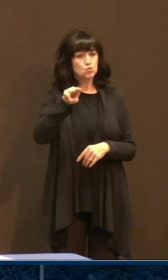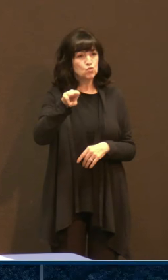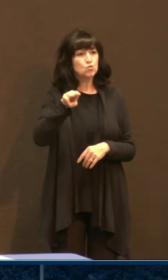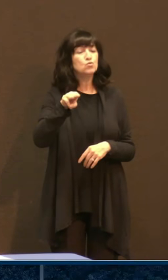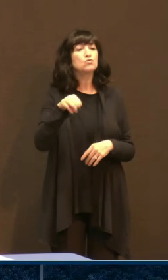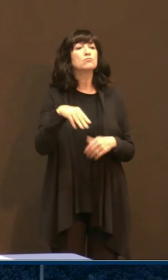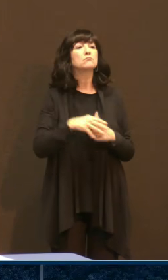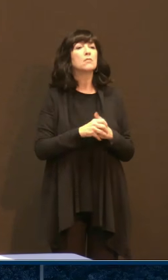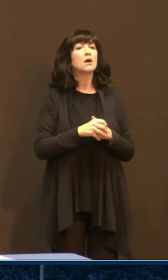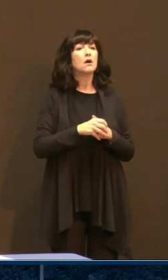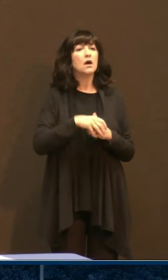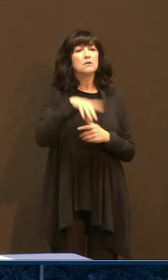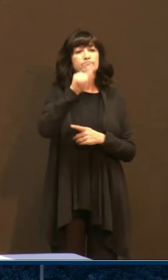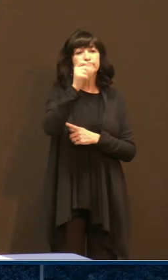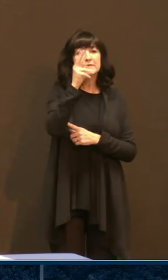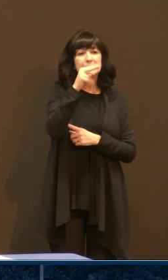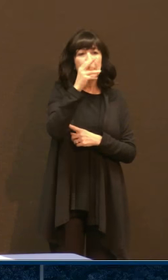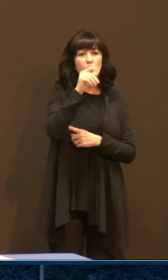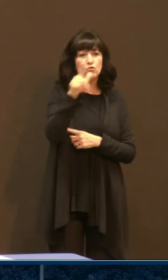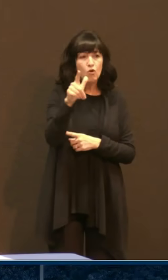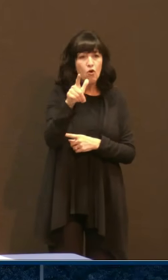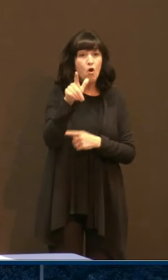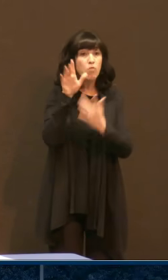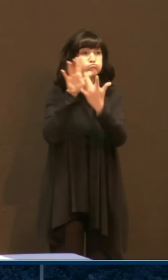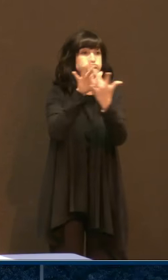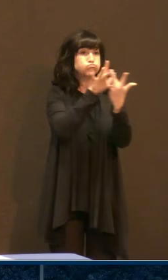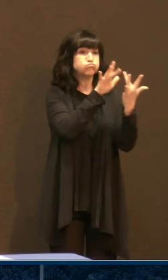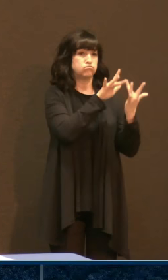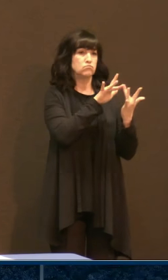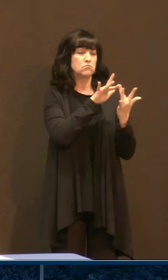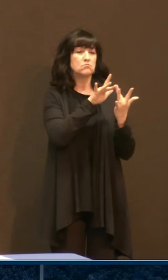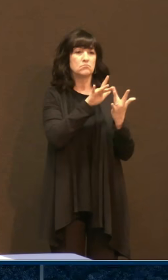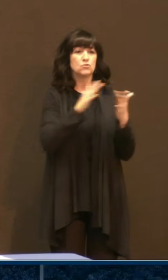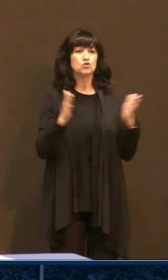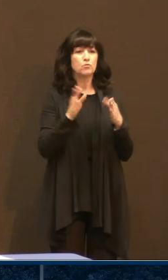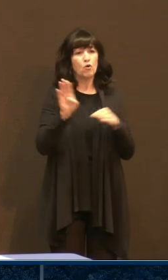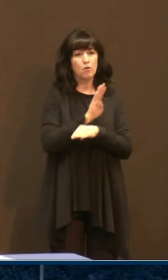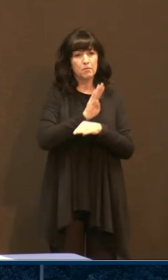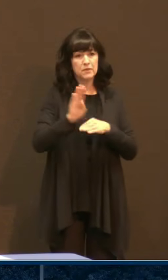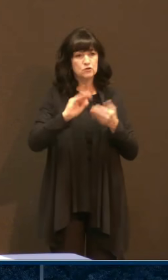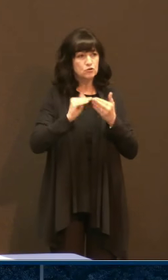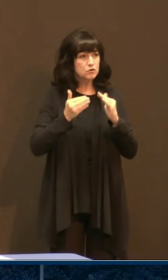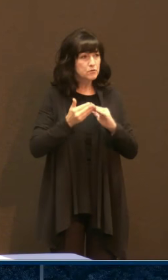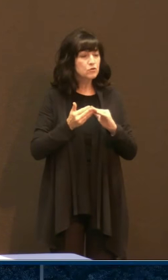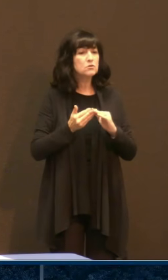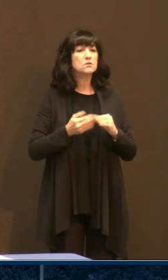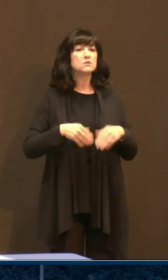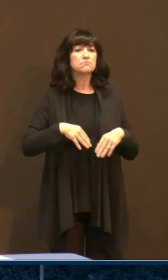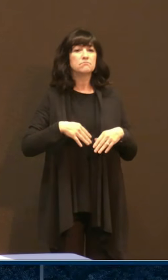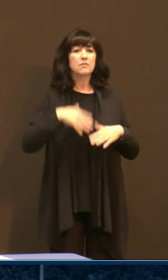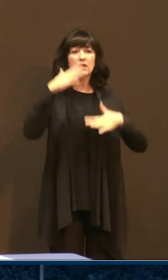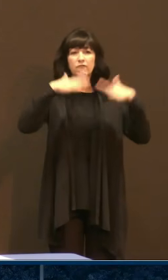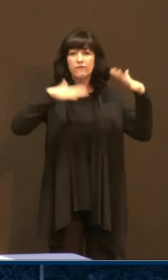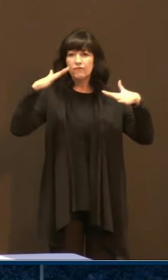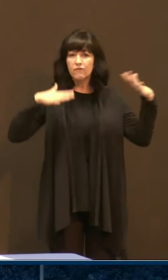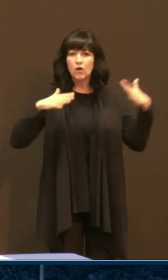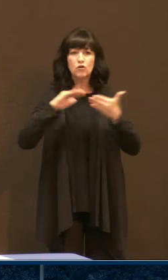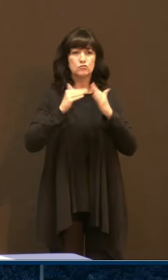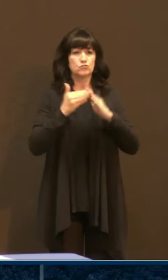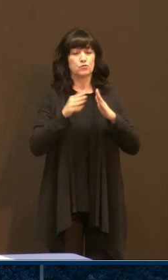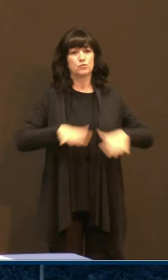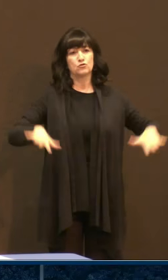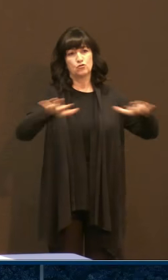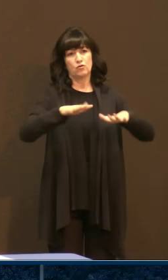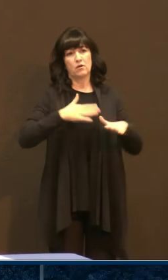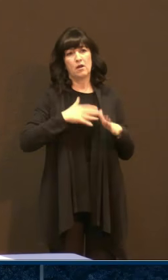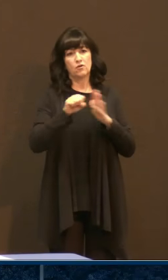will, to small business communities, to various communities and sectors across our state,